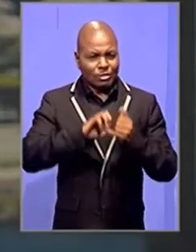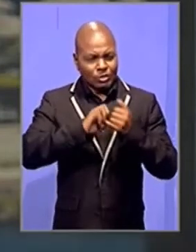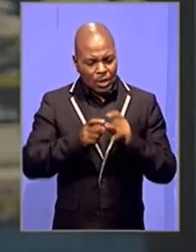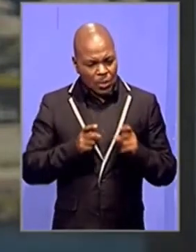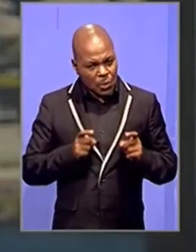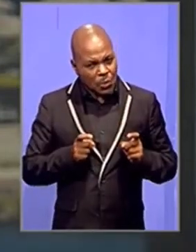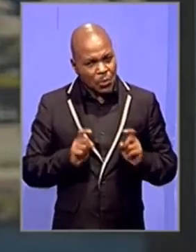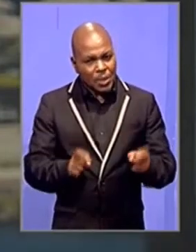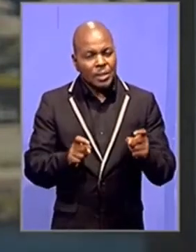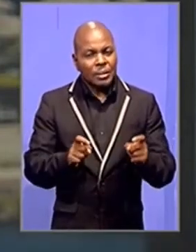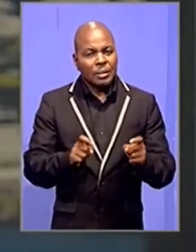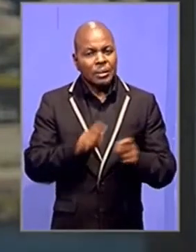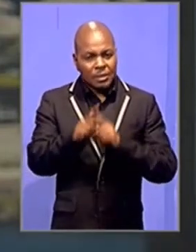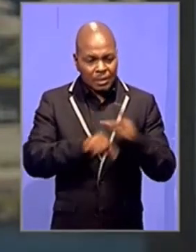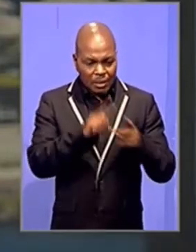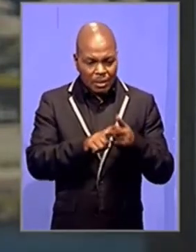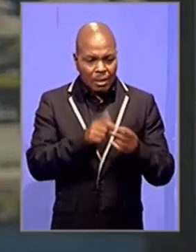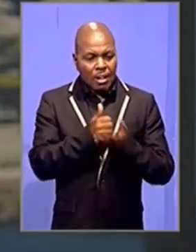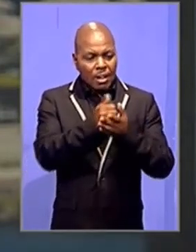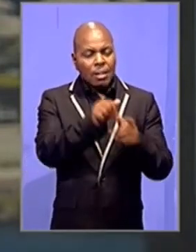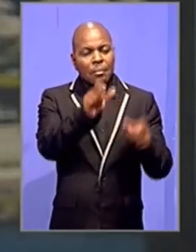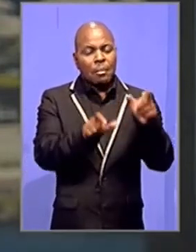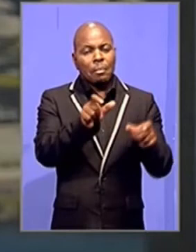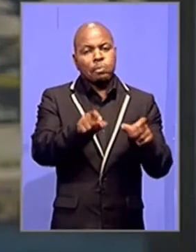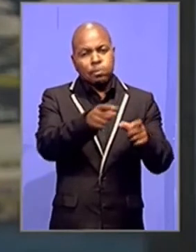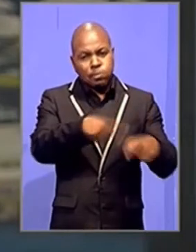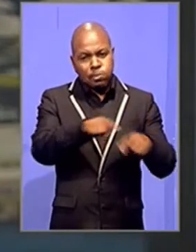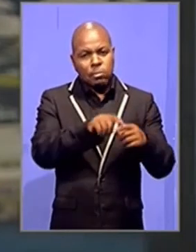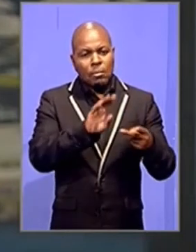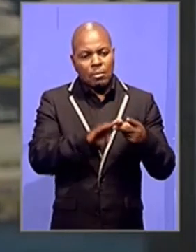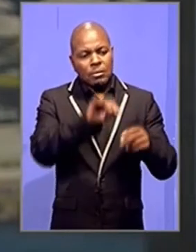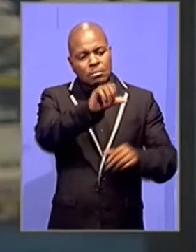as possible to assist those people to